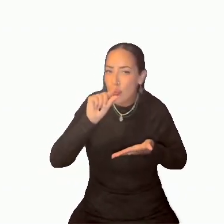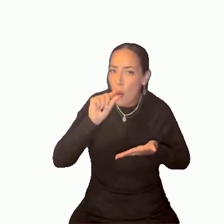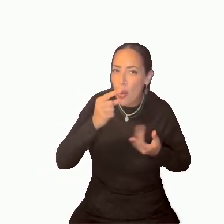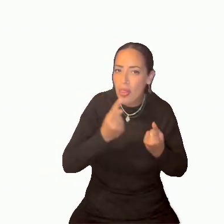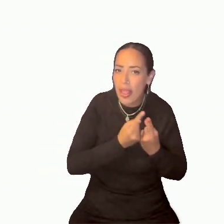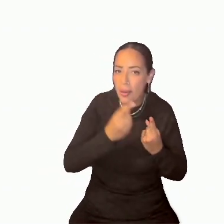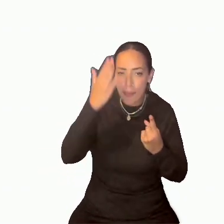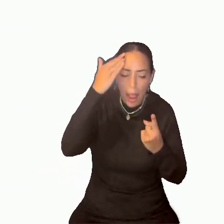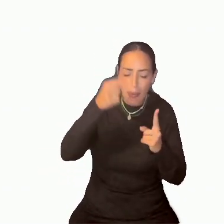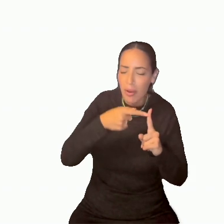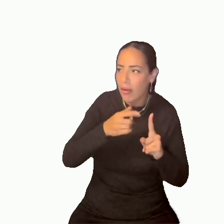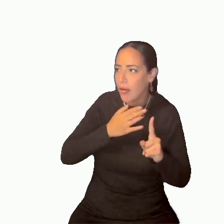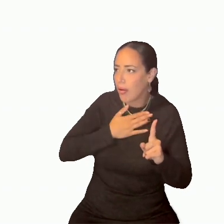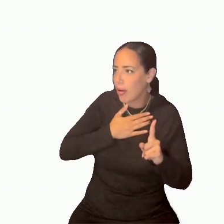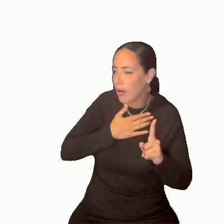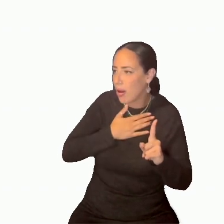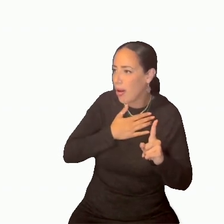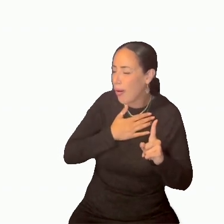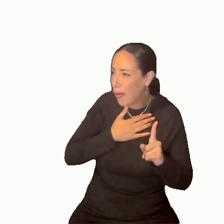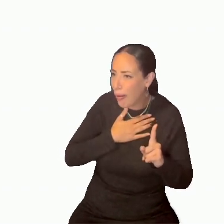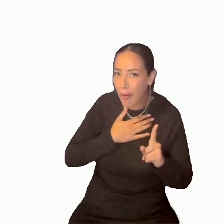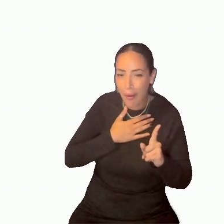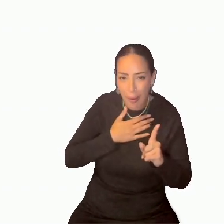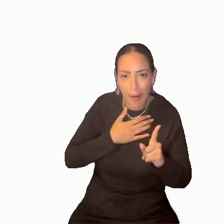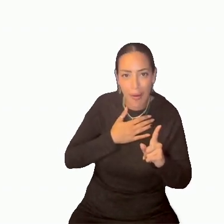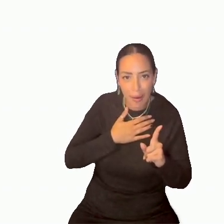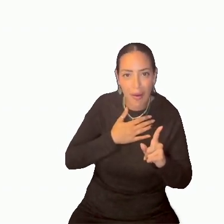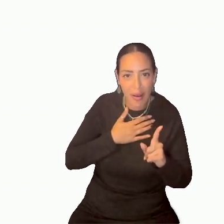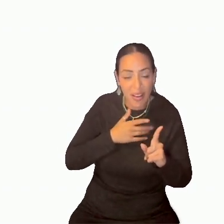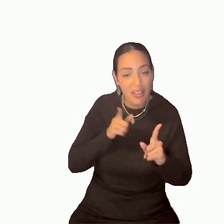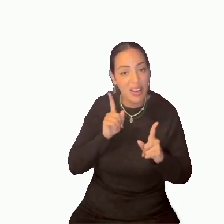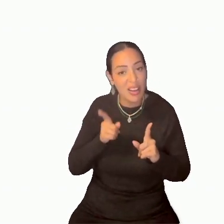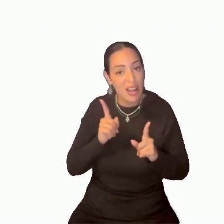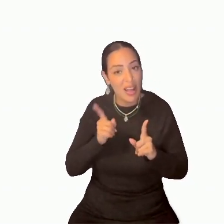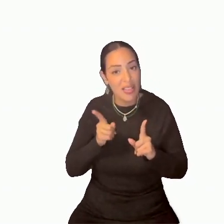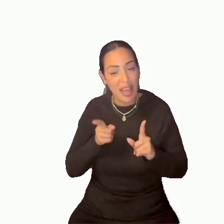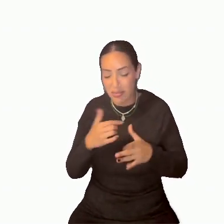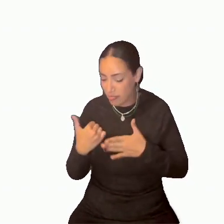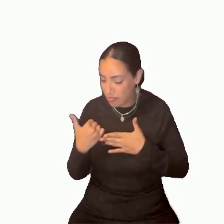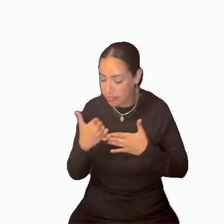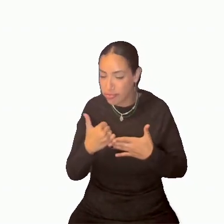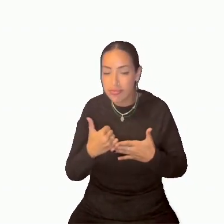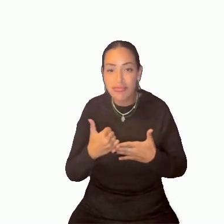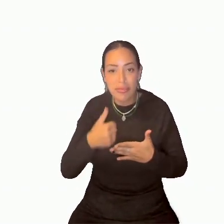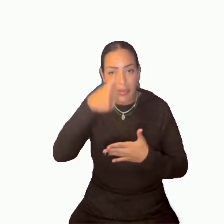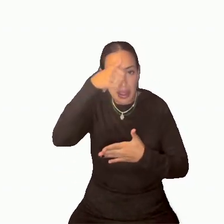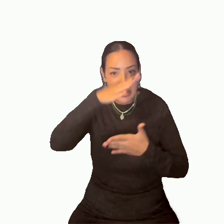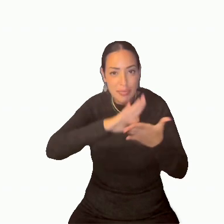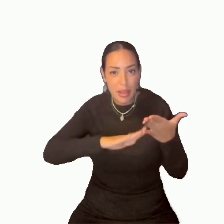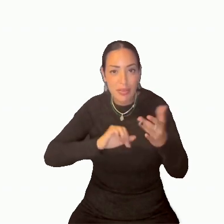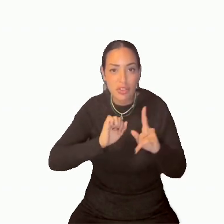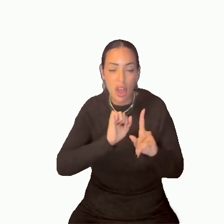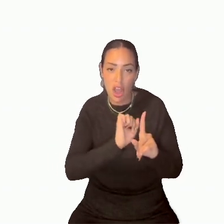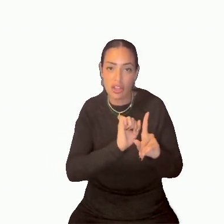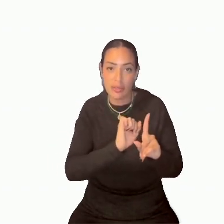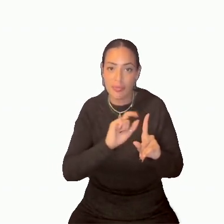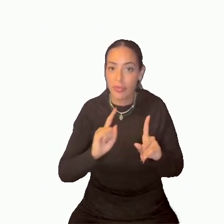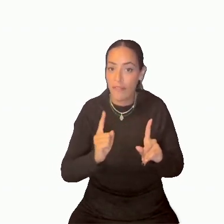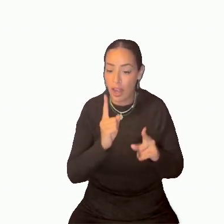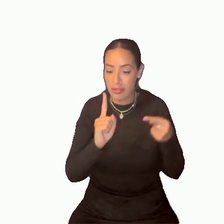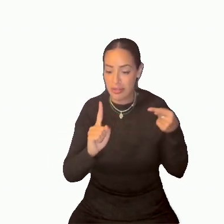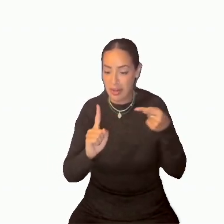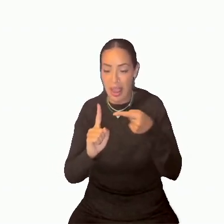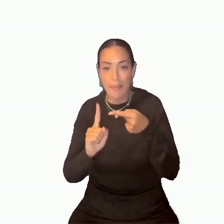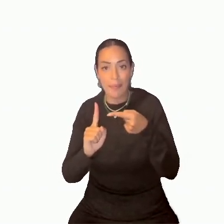intention to get it right for a bereaved family can not only compensate for inexperience, It should be noted that this was the first time this